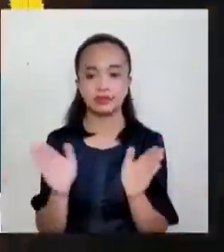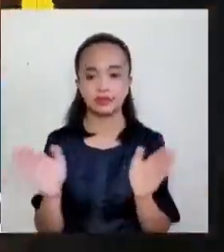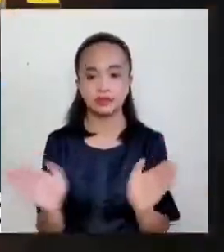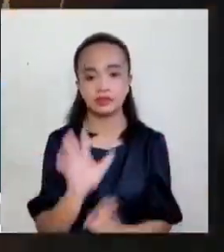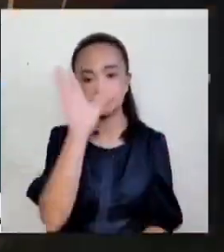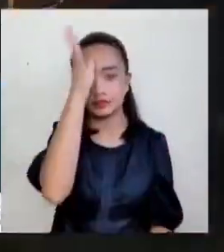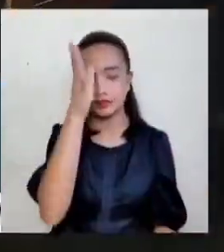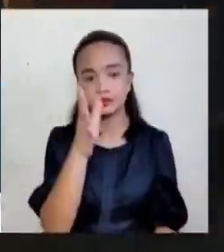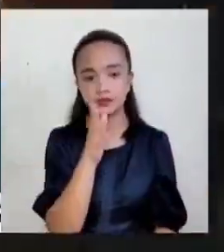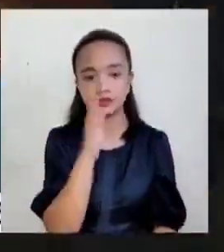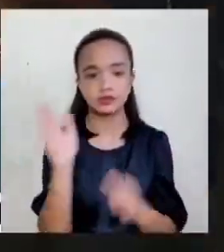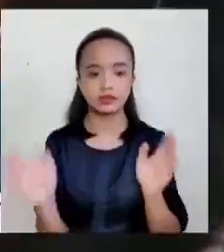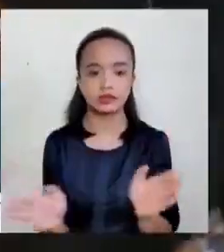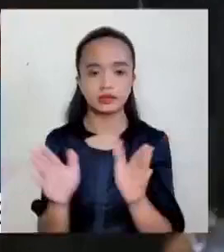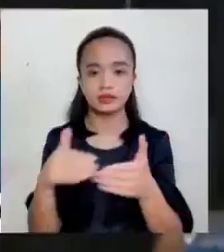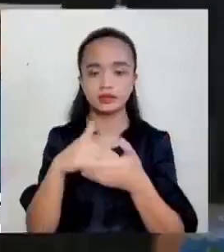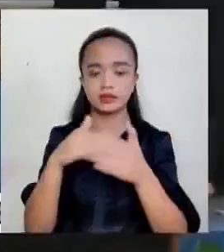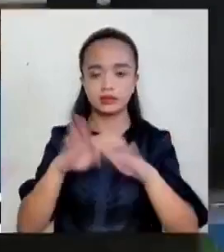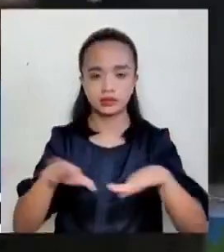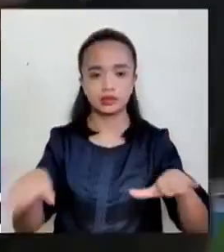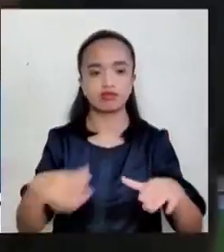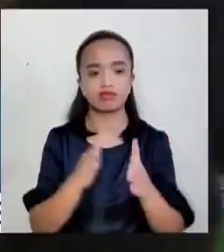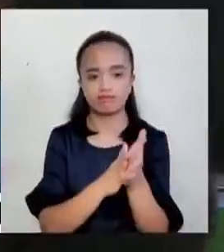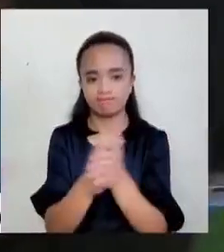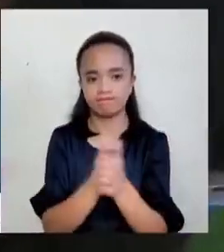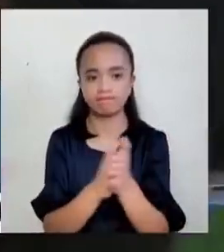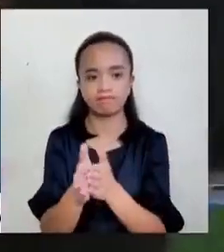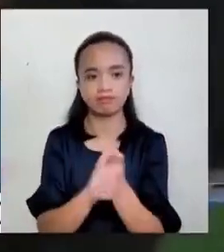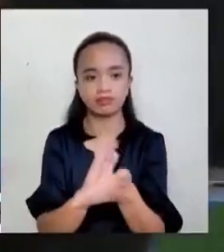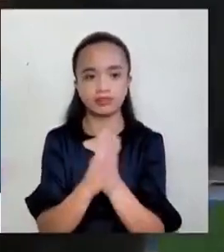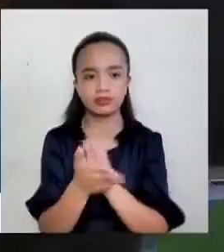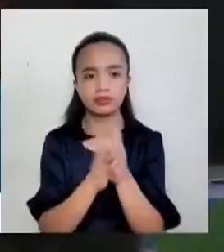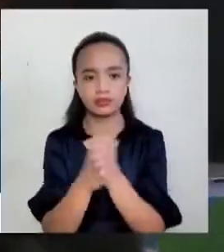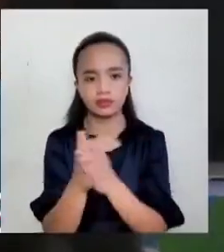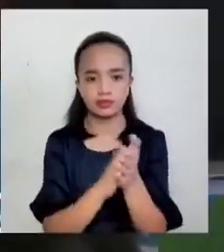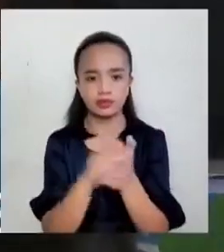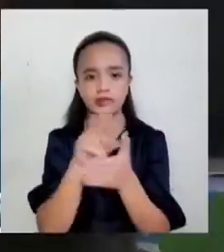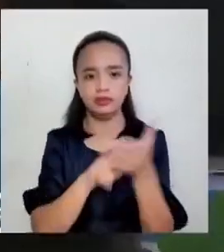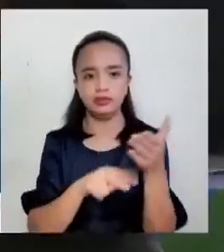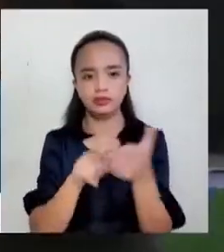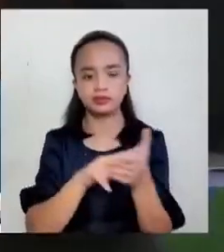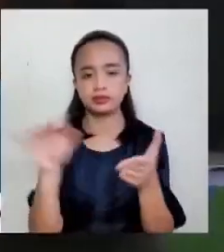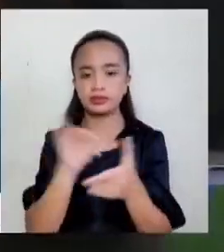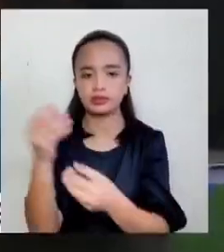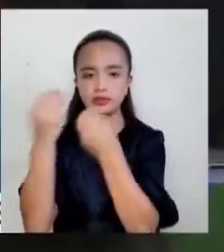their children to find interest in reading, the same way she was taught by